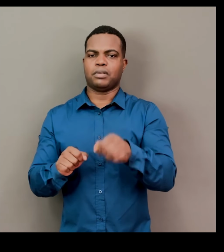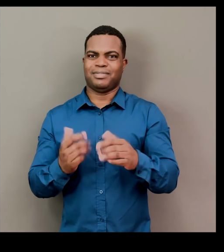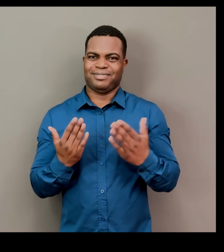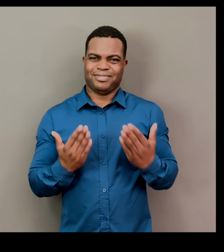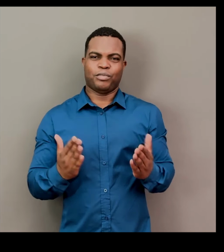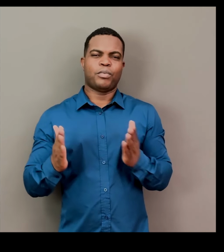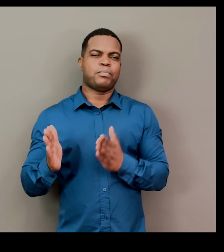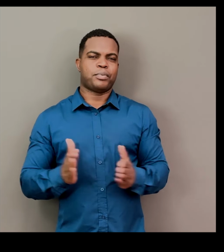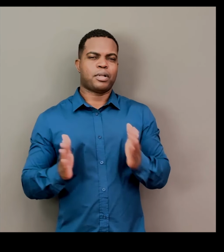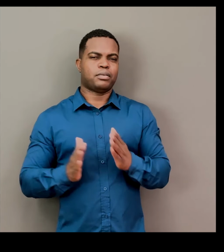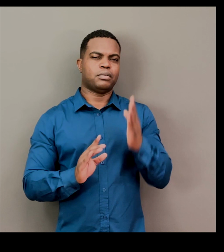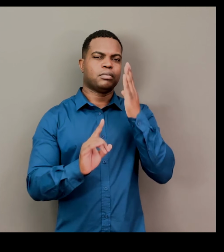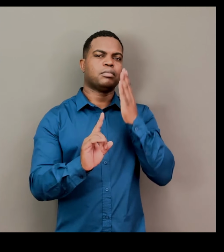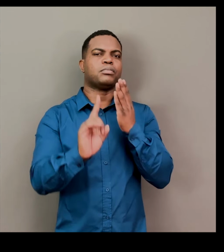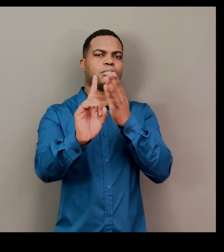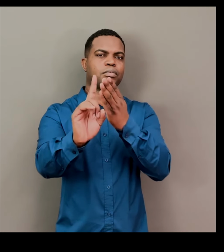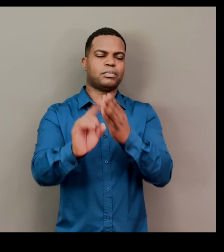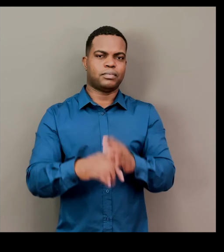planning.